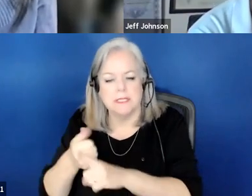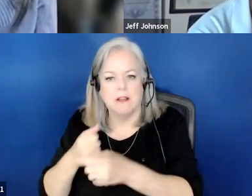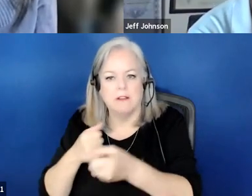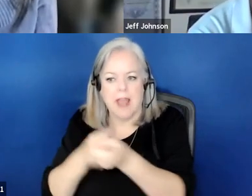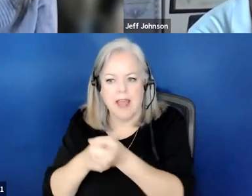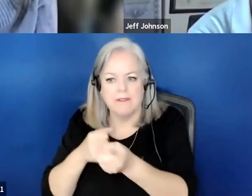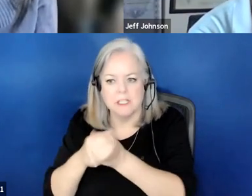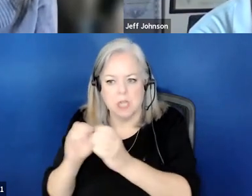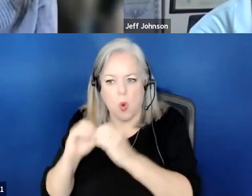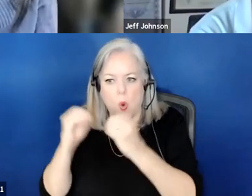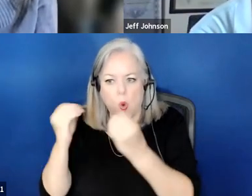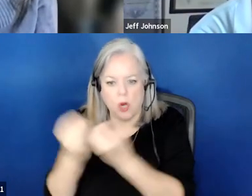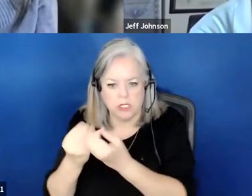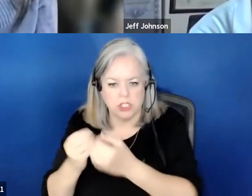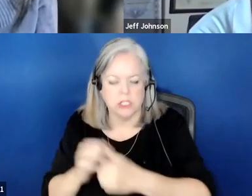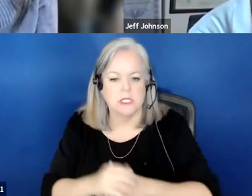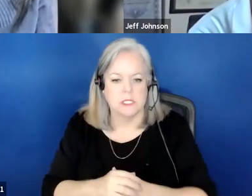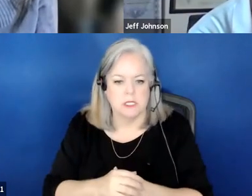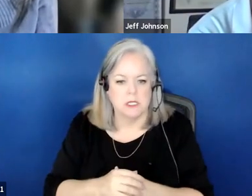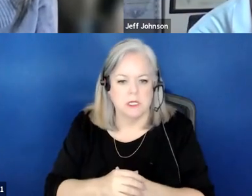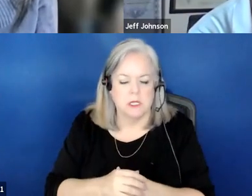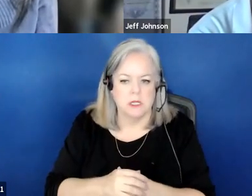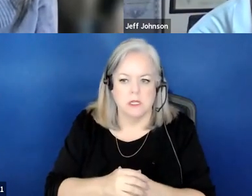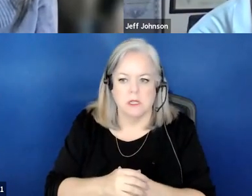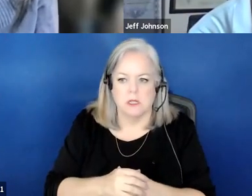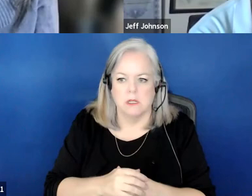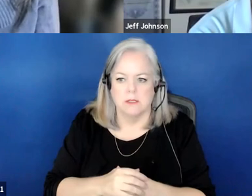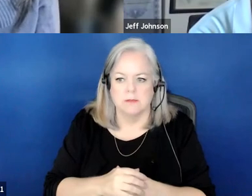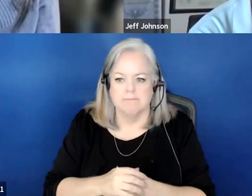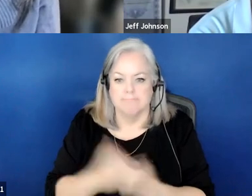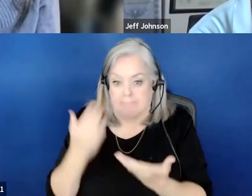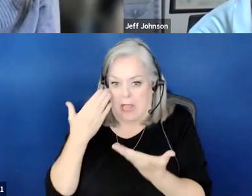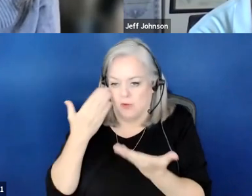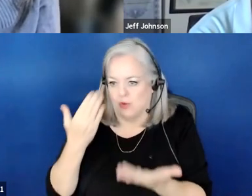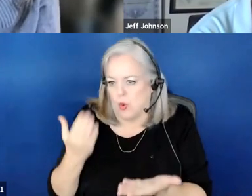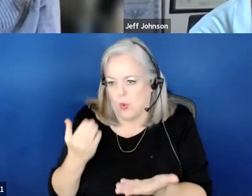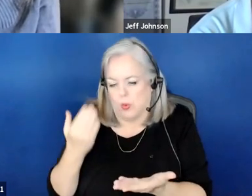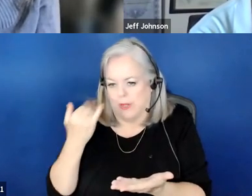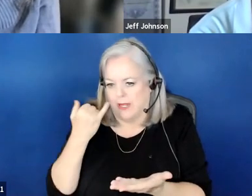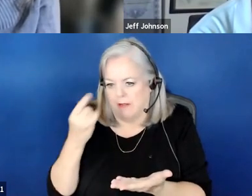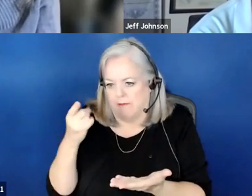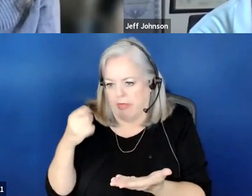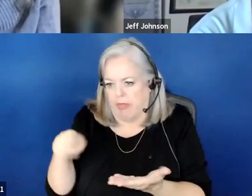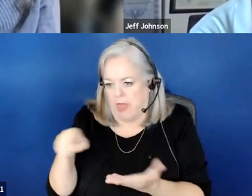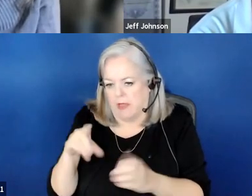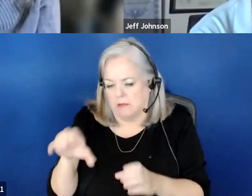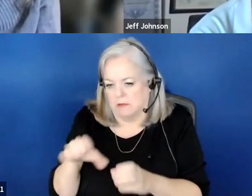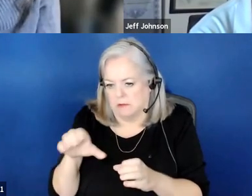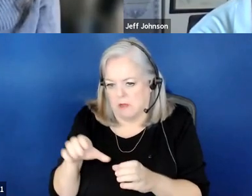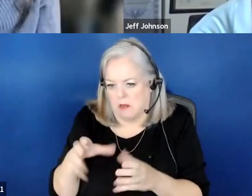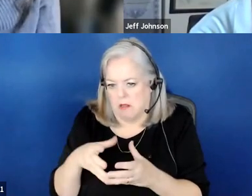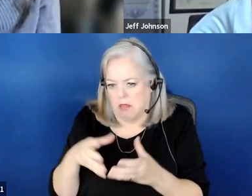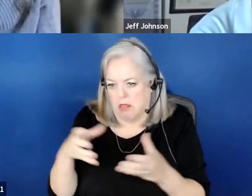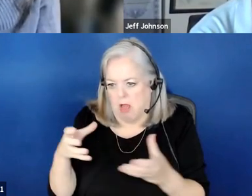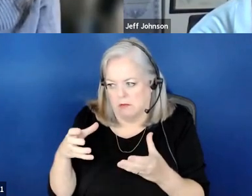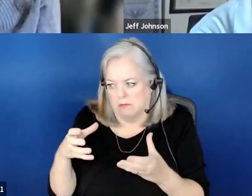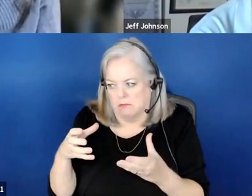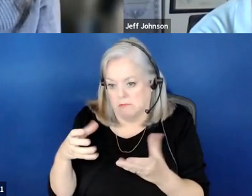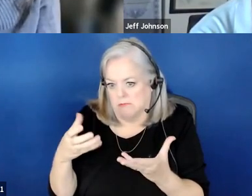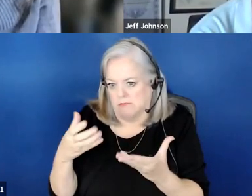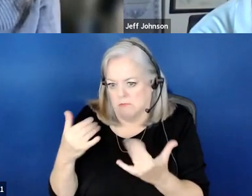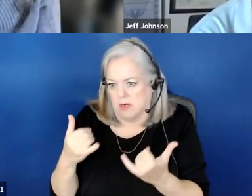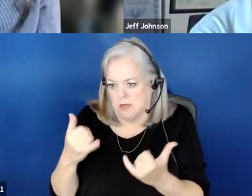know if they have done a lot as right now around